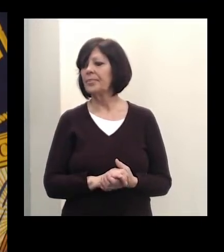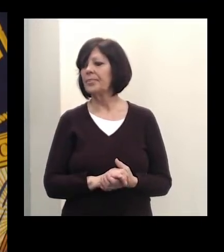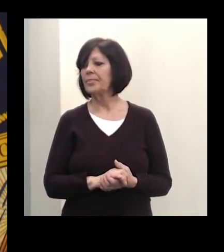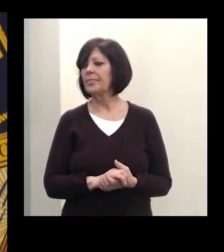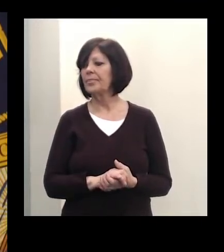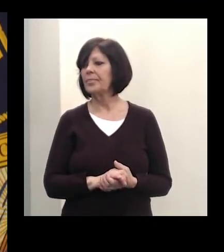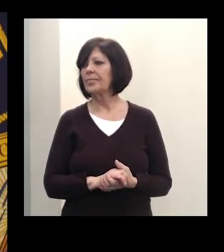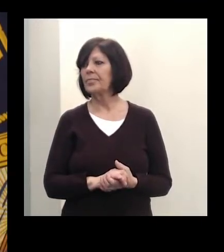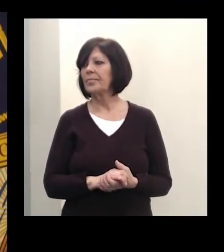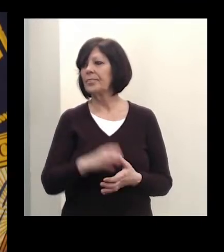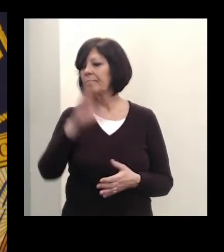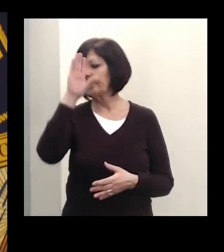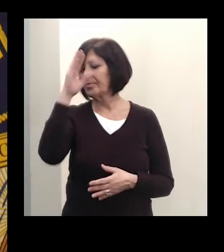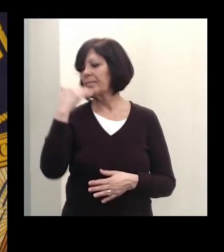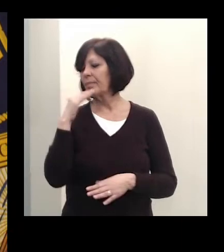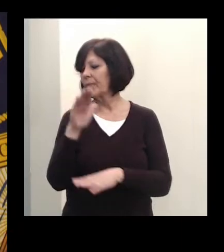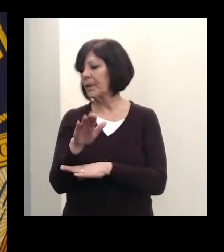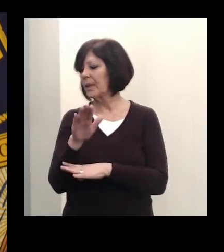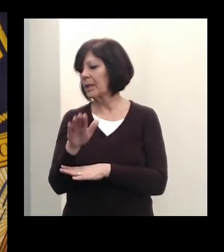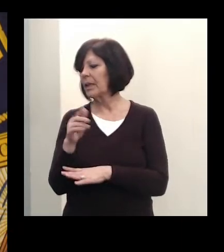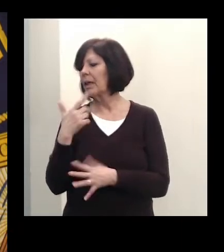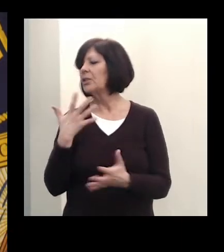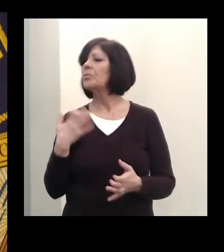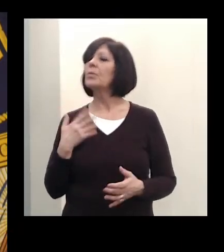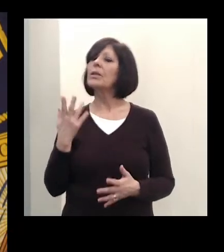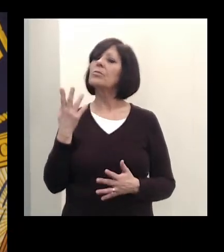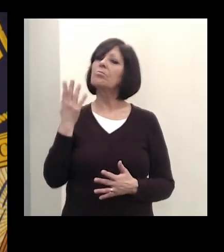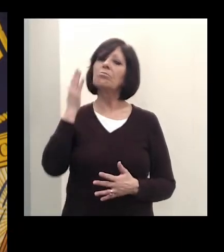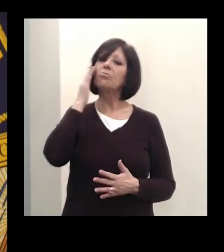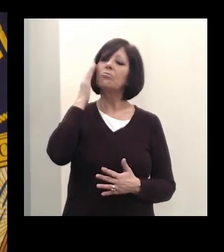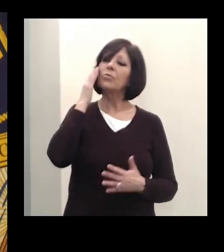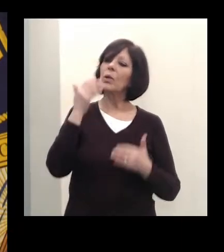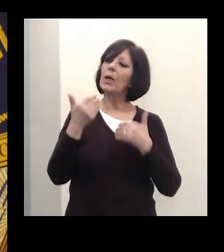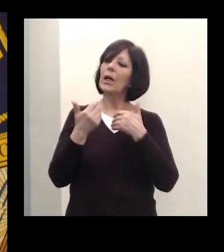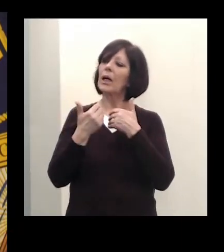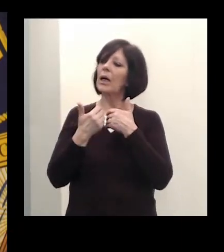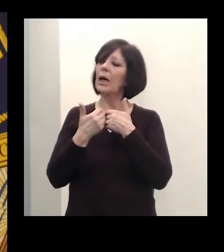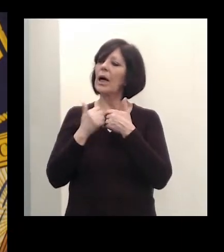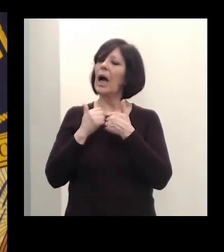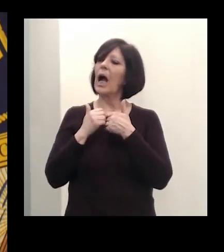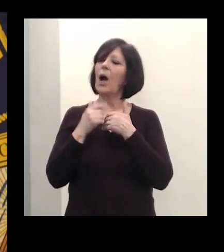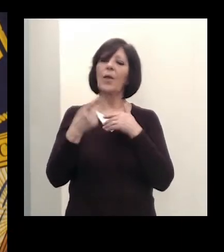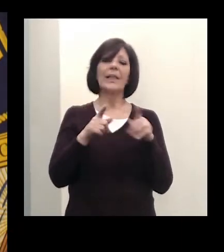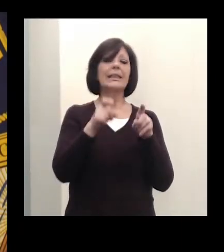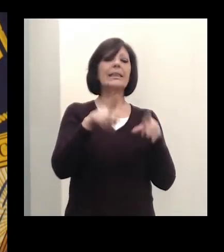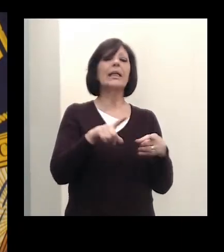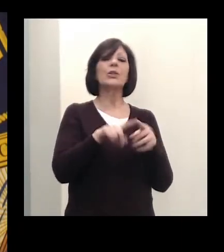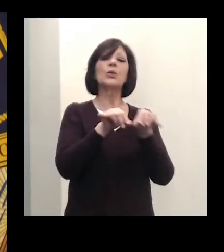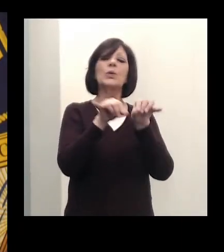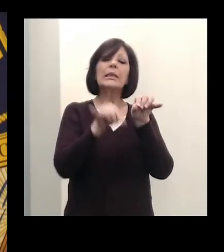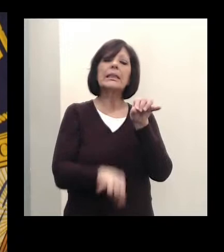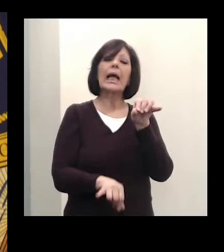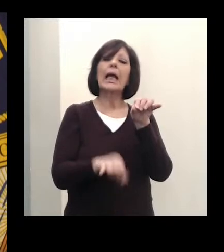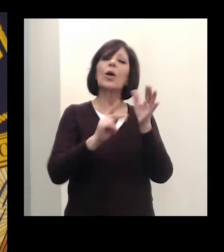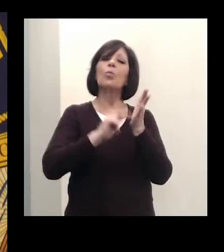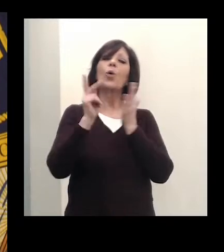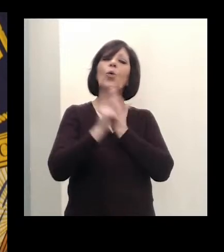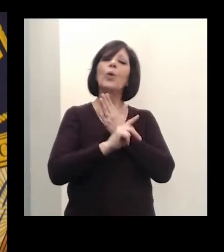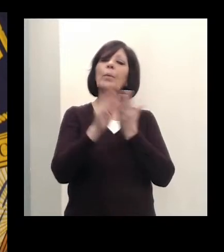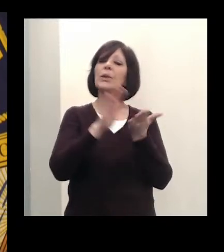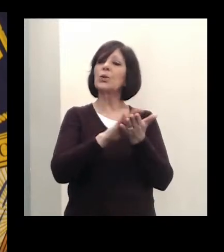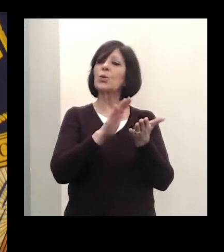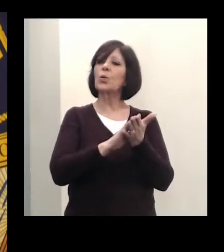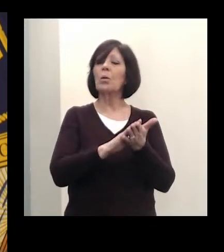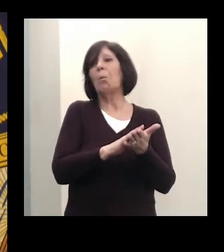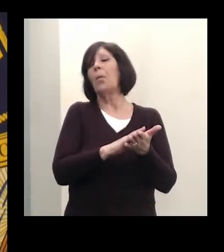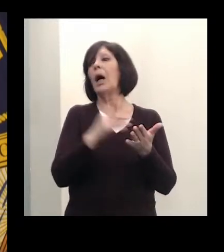Hi, good afternoon. I just wanted to check in and know how the Test to Stay program in schools is going. I think it's going pretty good, but I'll turn it over to